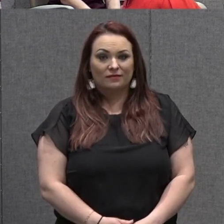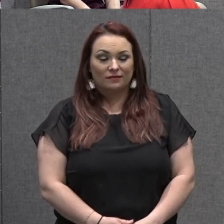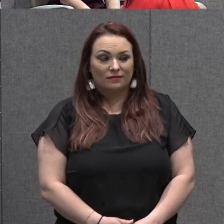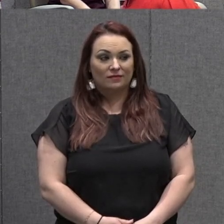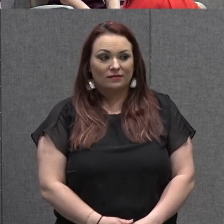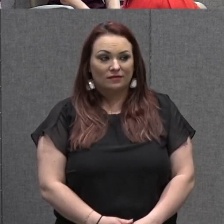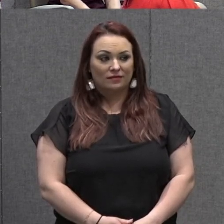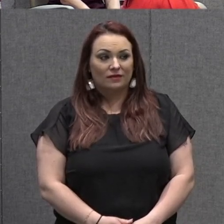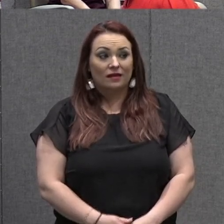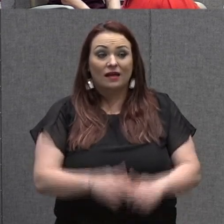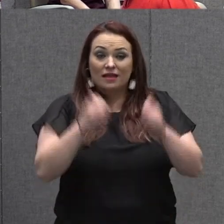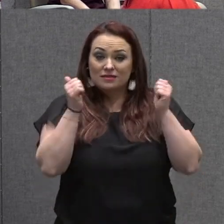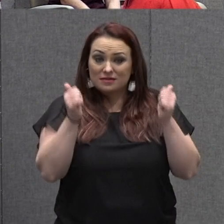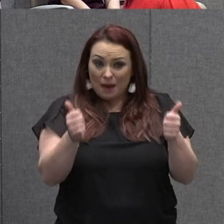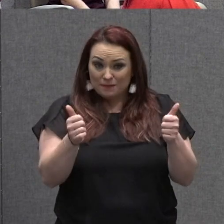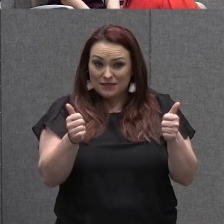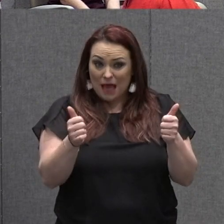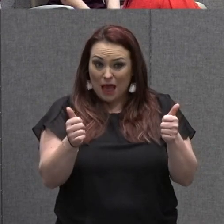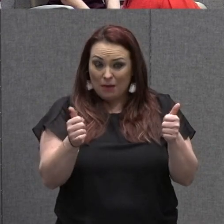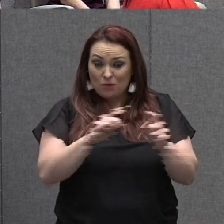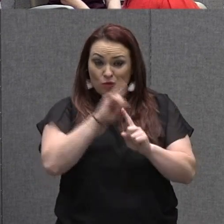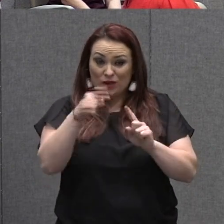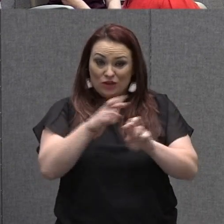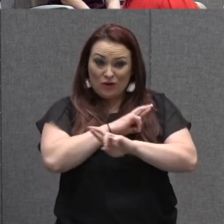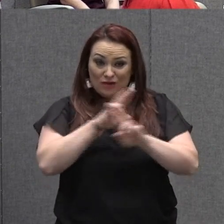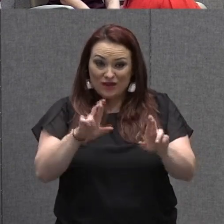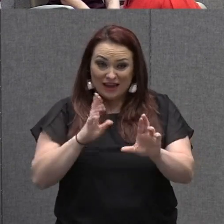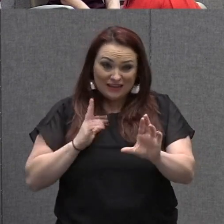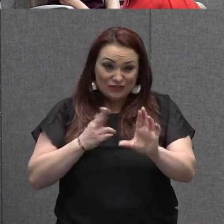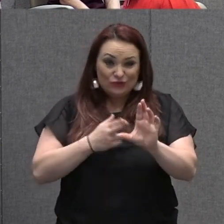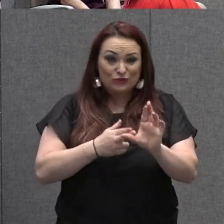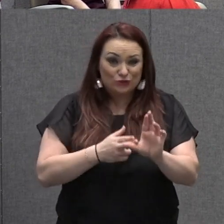Good, go ahead and give me a thumbs up when you're ready to add in.